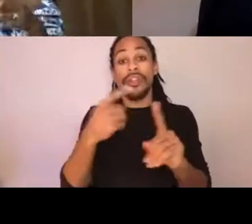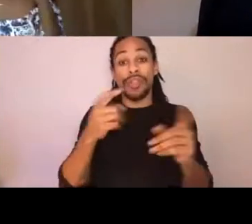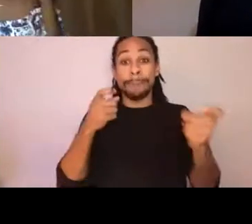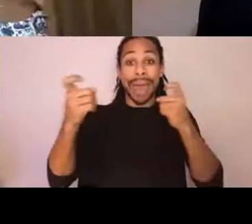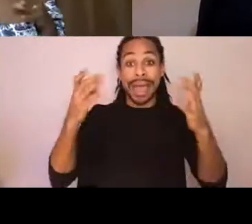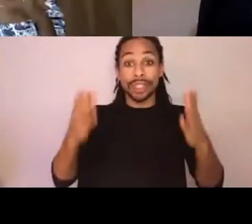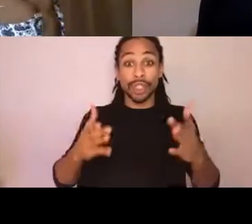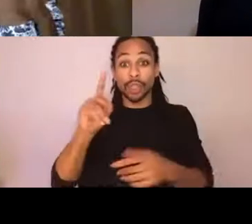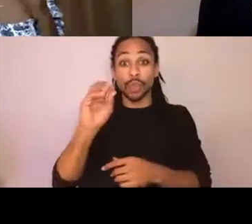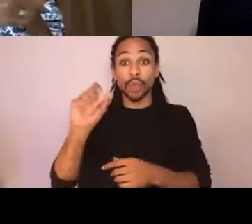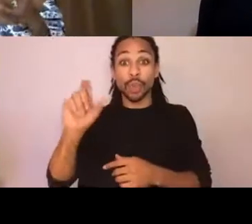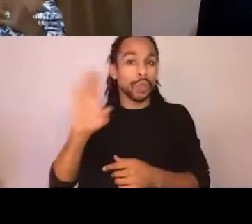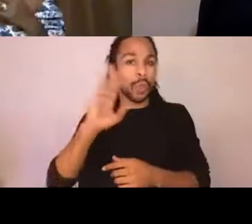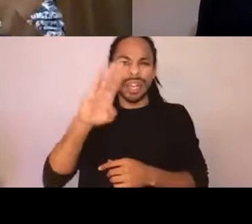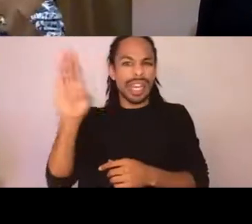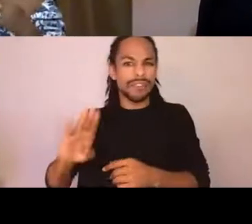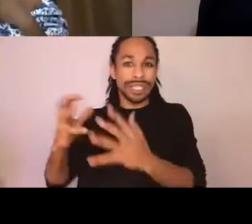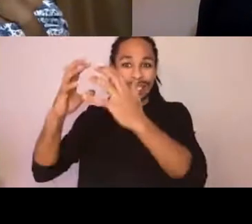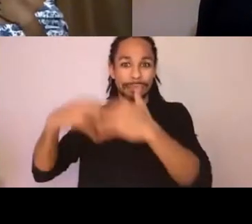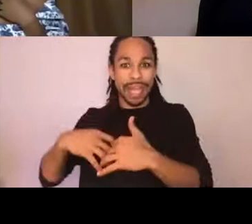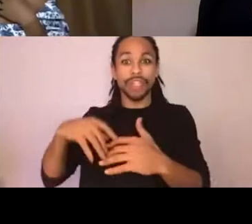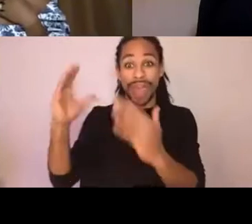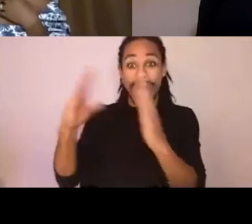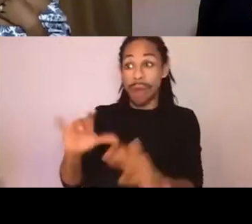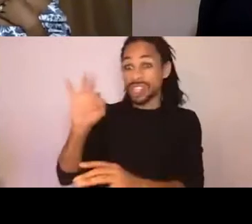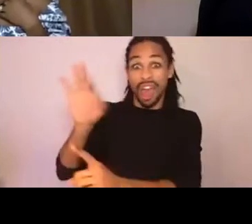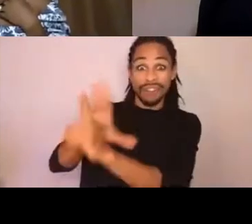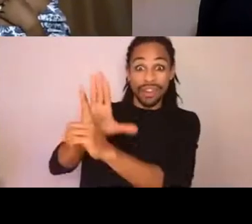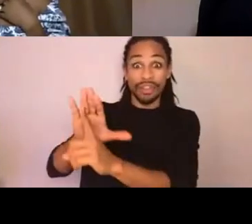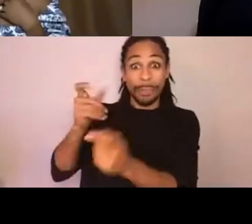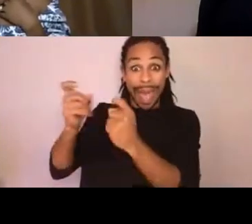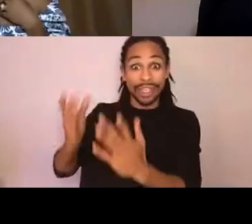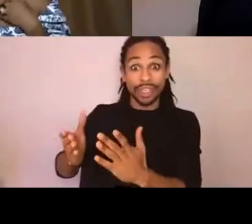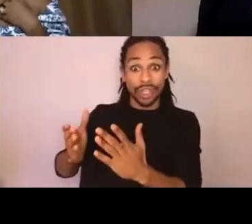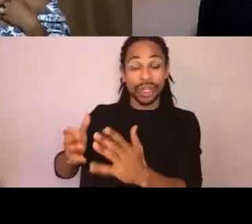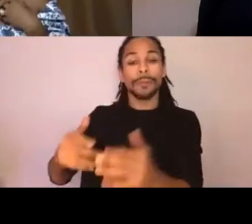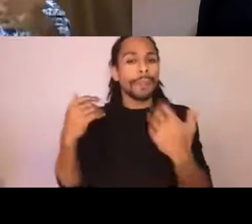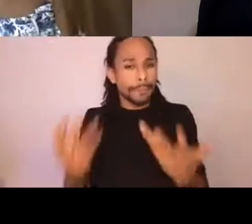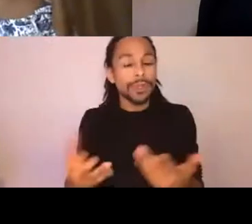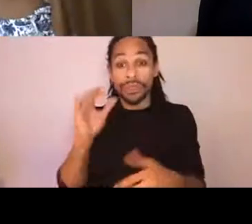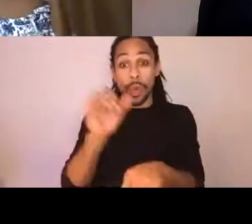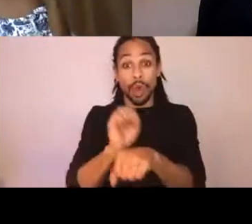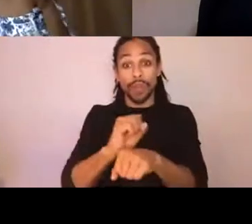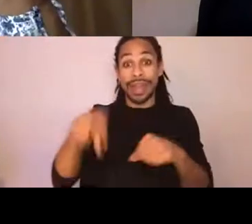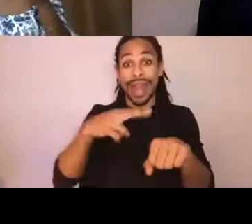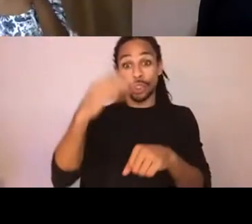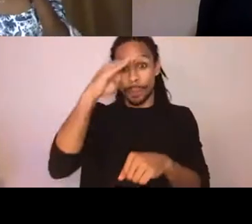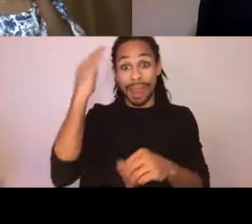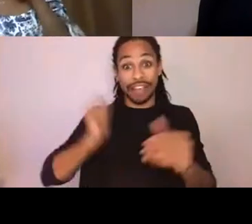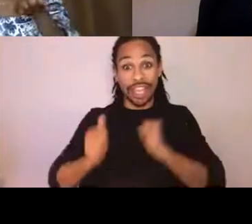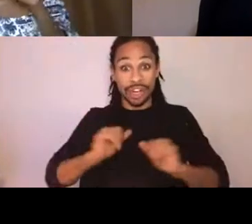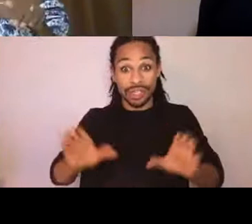so that's how I think about these things. I know in the work that National Black Theater does,